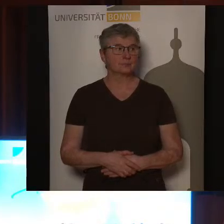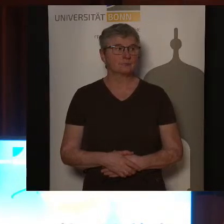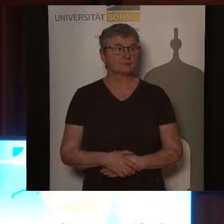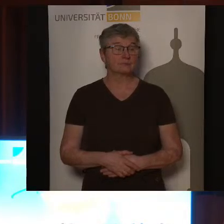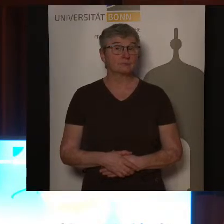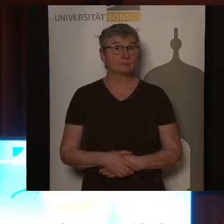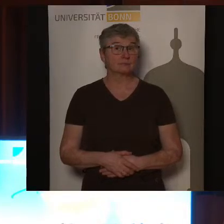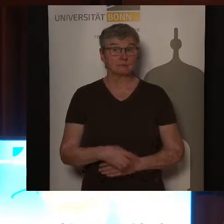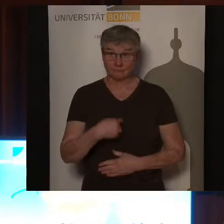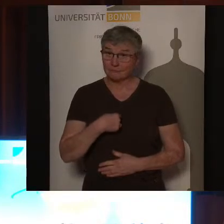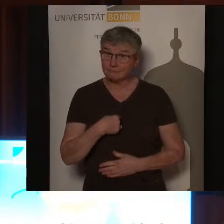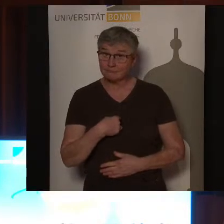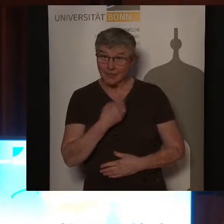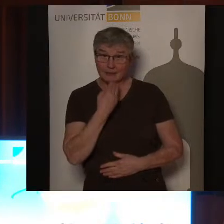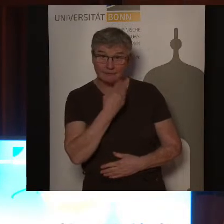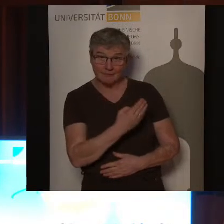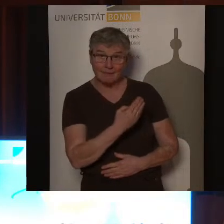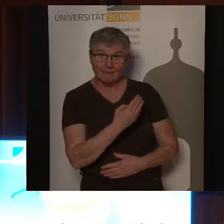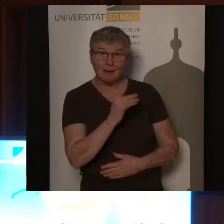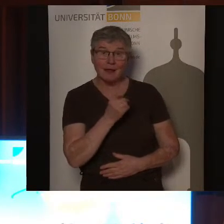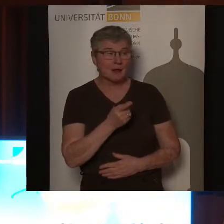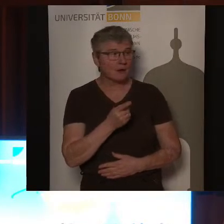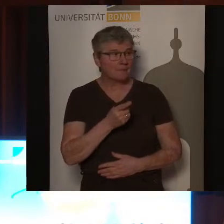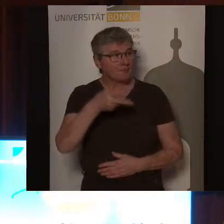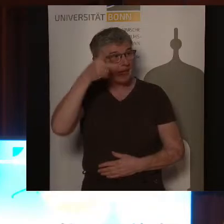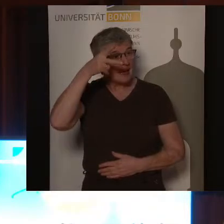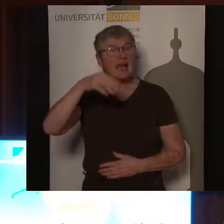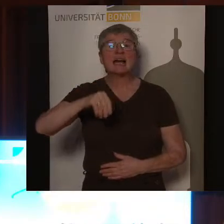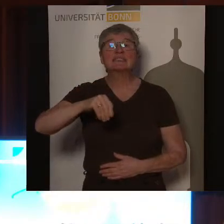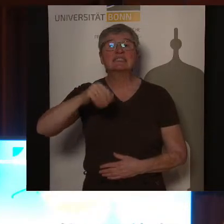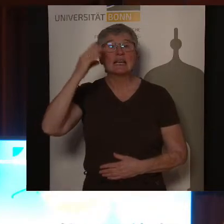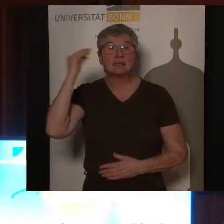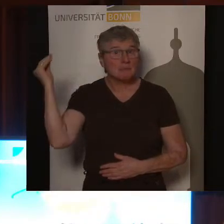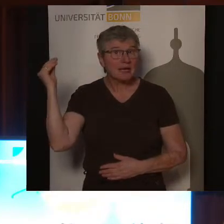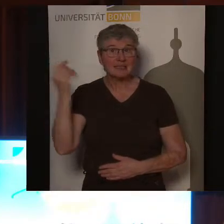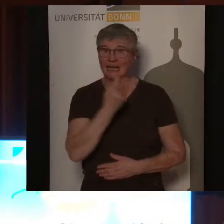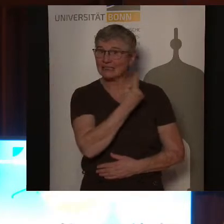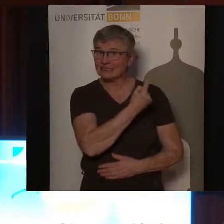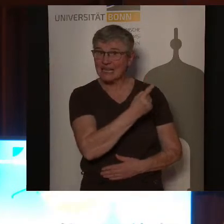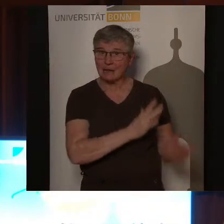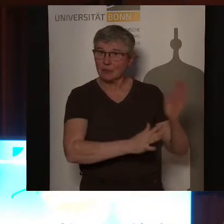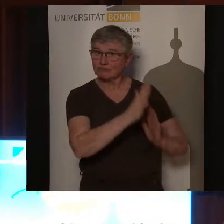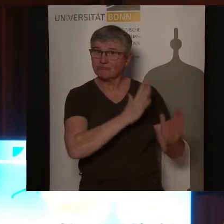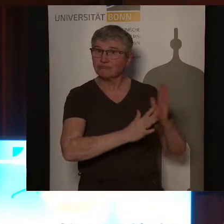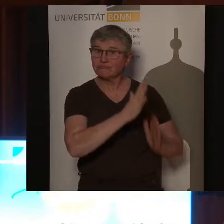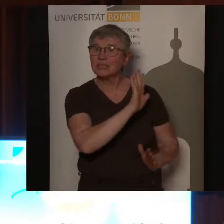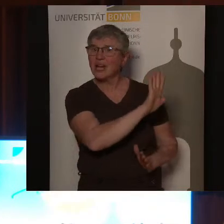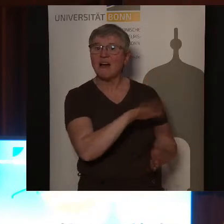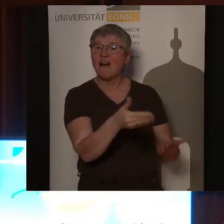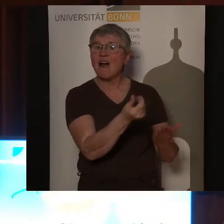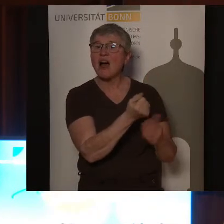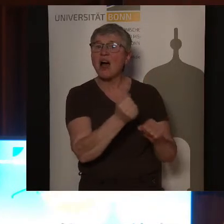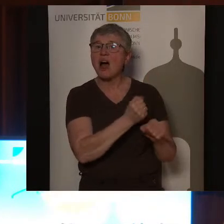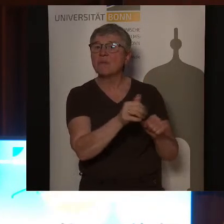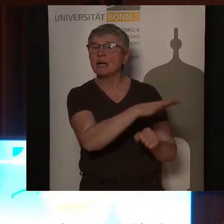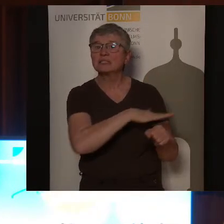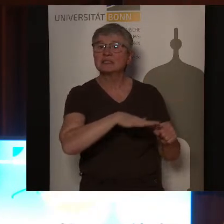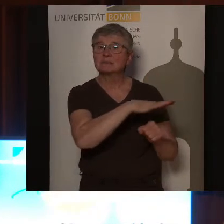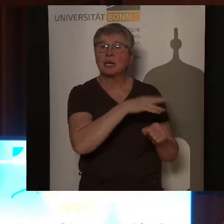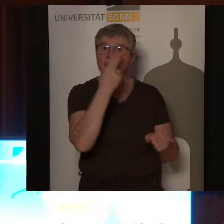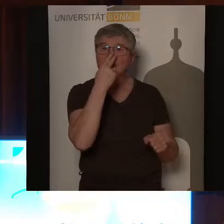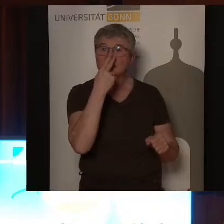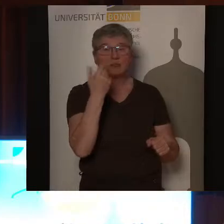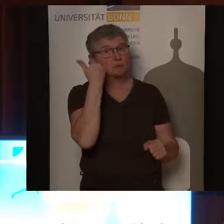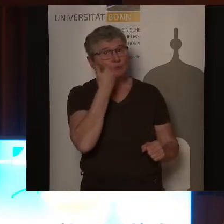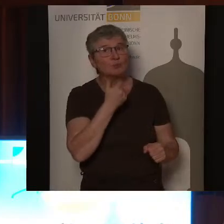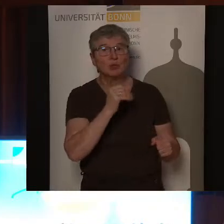Auch von mir nochmal danke. Thank you very much. Mr. Sandmann, you haven't said a lot on what you actually do.